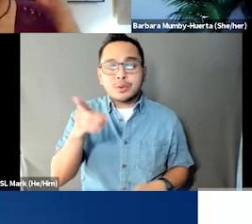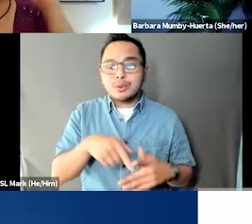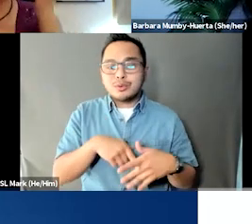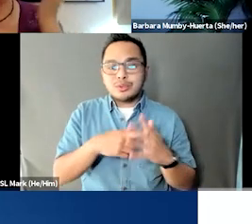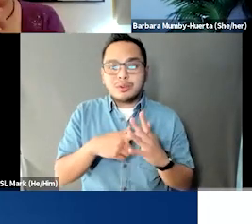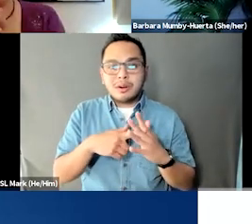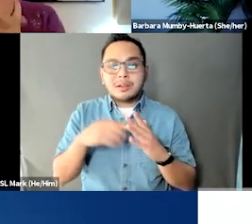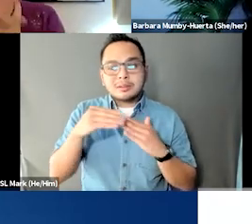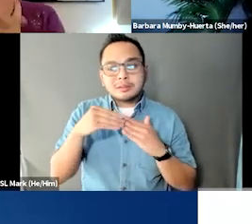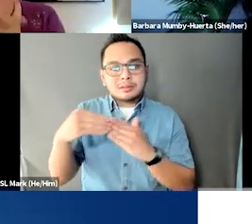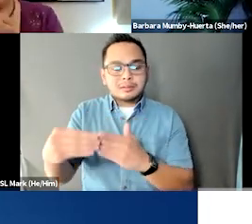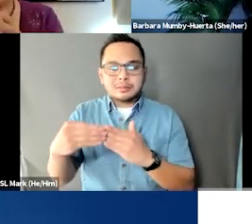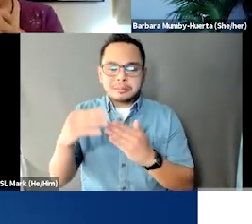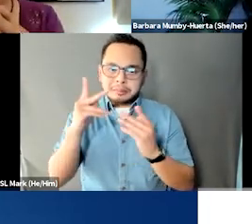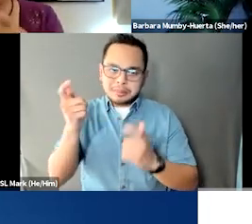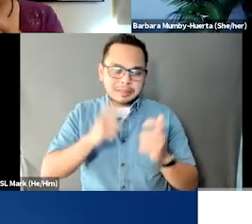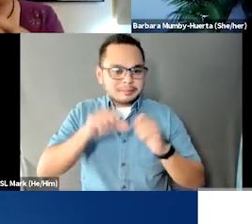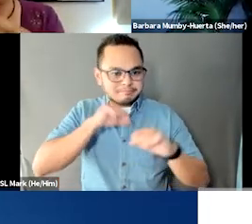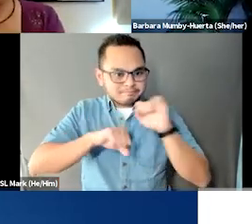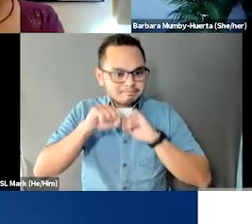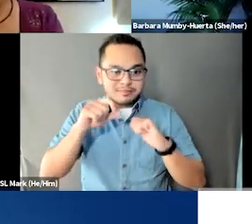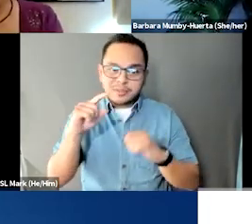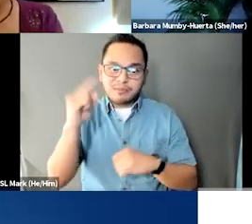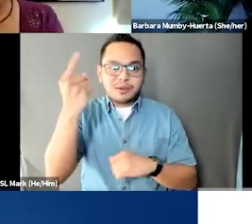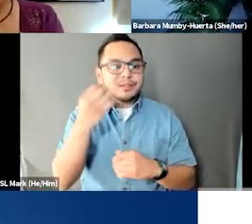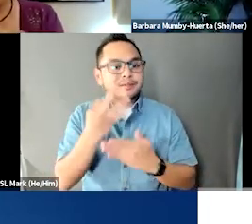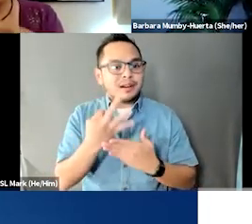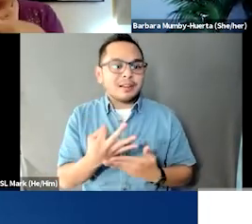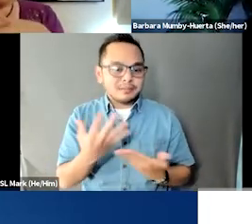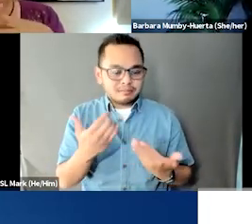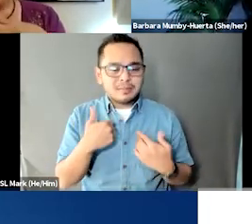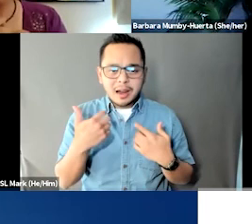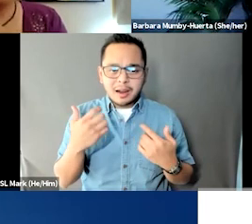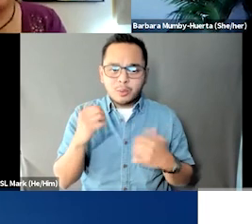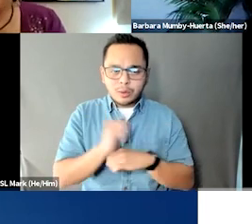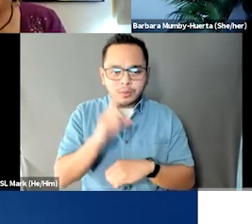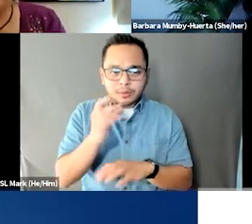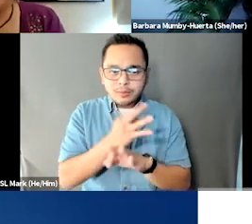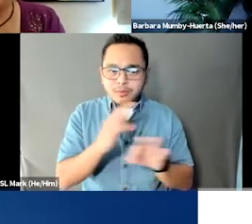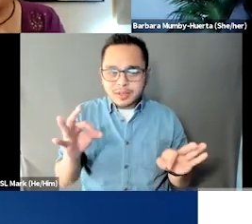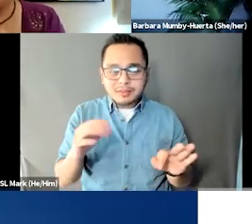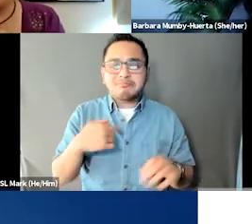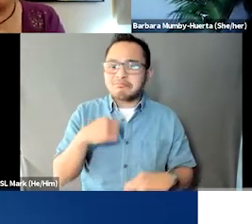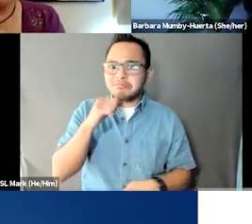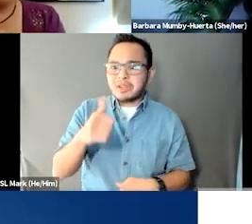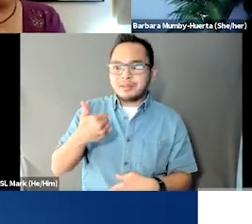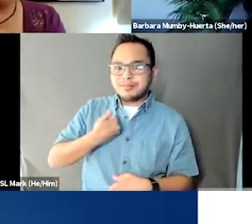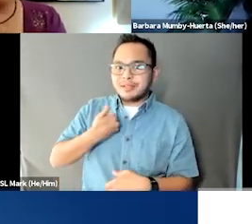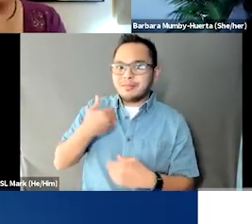are some big obstacles, and one is funding. I work so much for free, and no, I'm not independently wealthy at